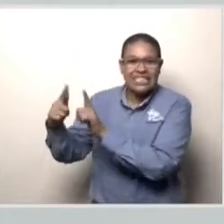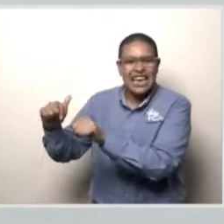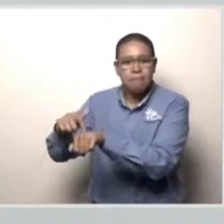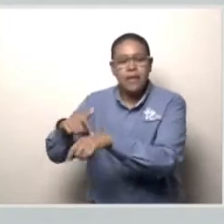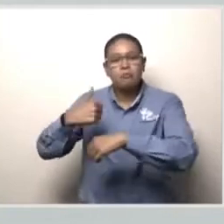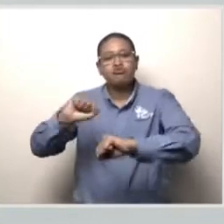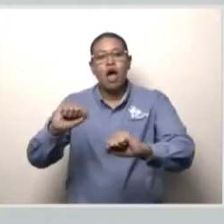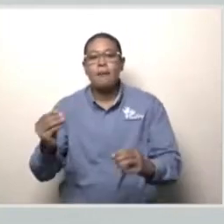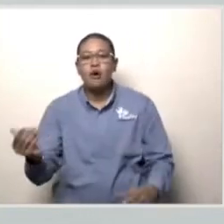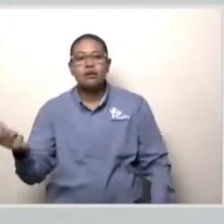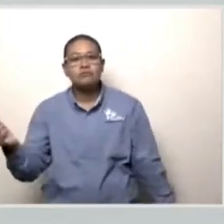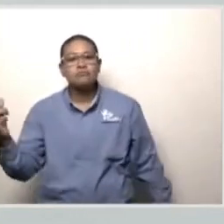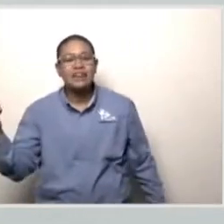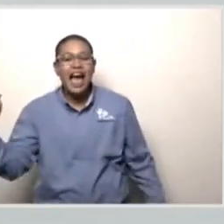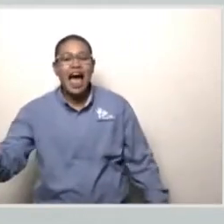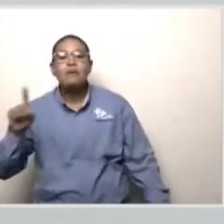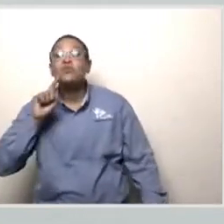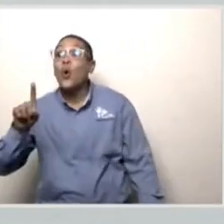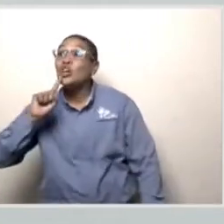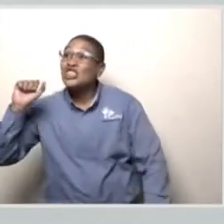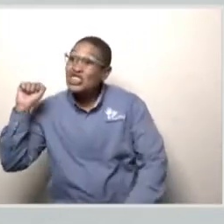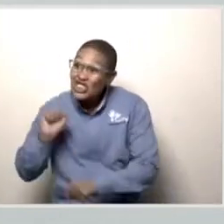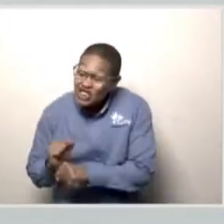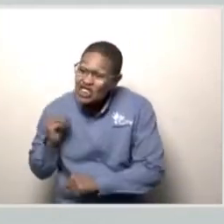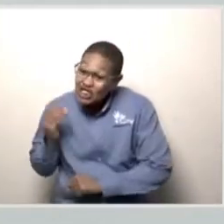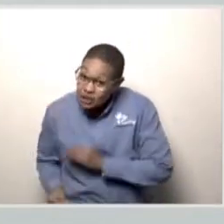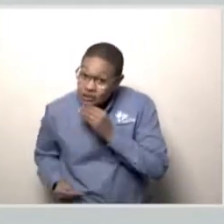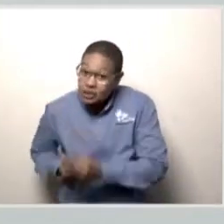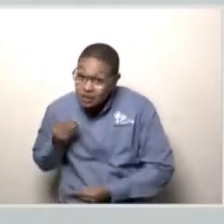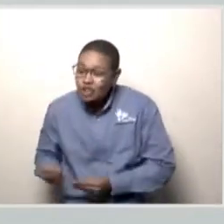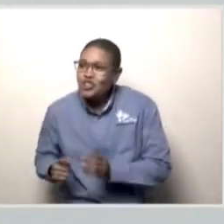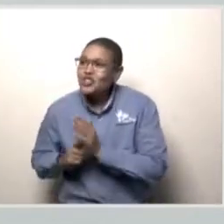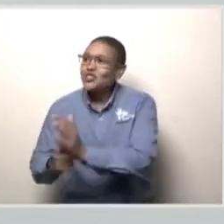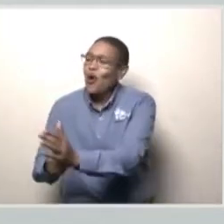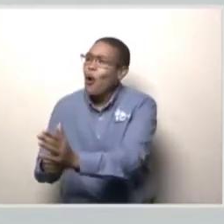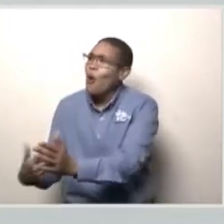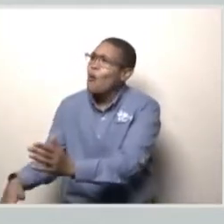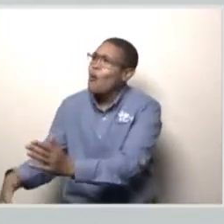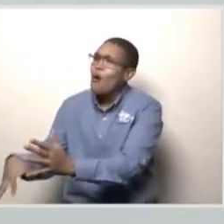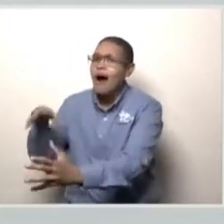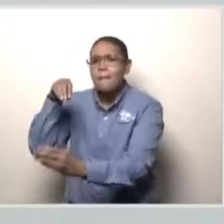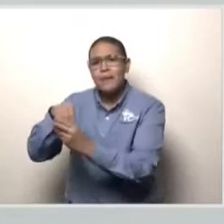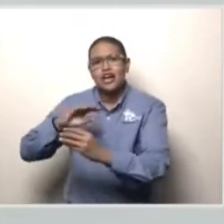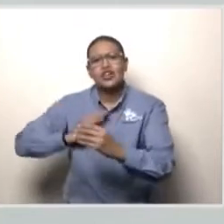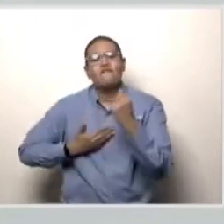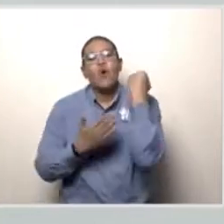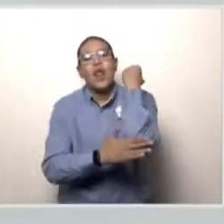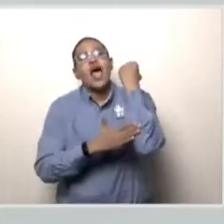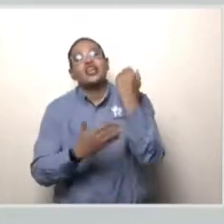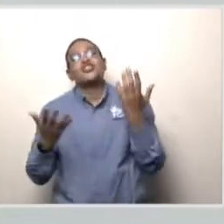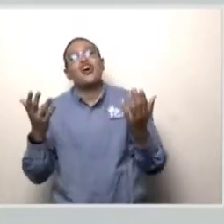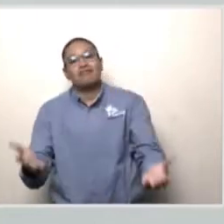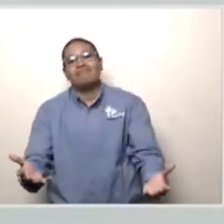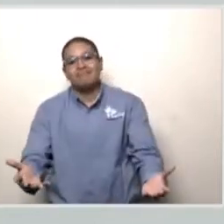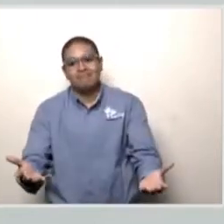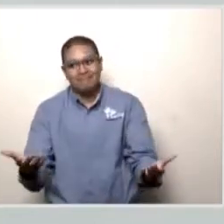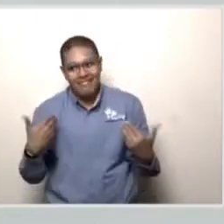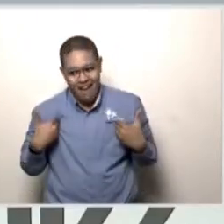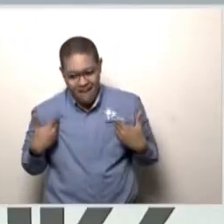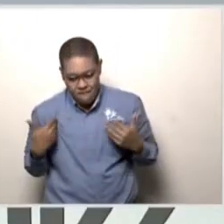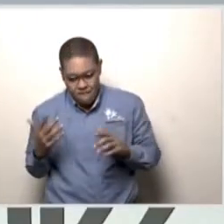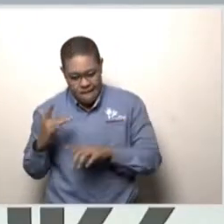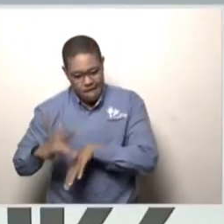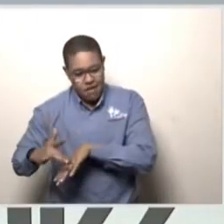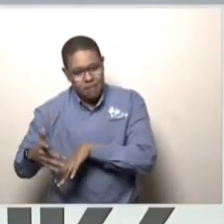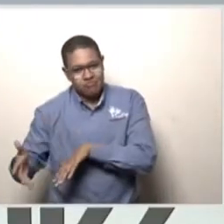to monetize it so that it can genuinely, truly reflect as part of our national output. Thank you,